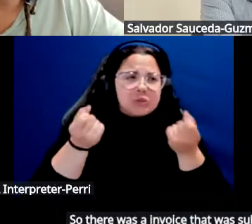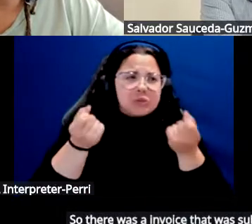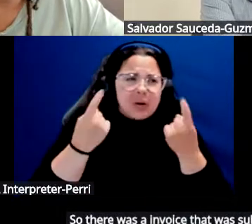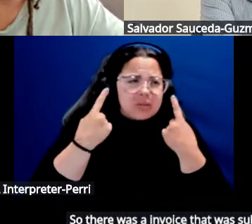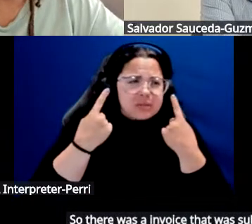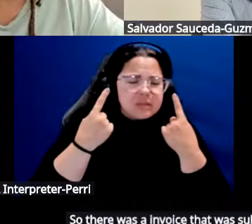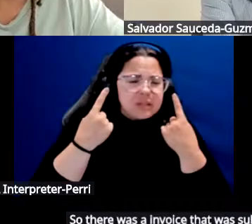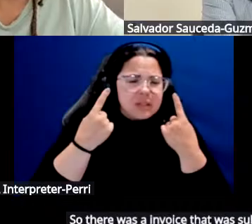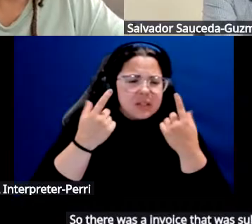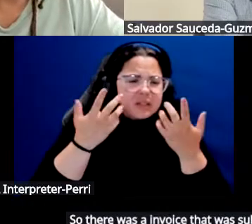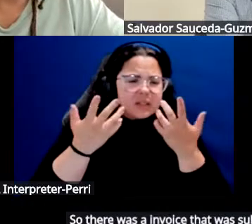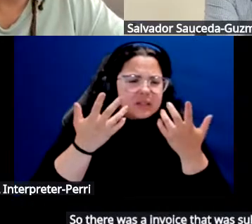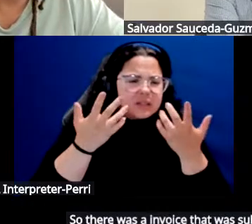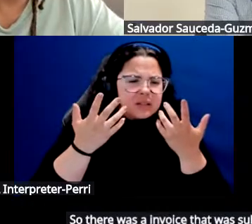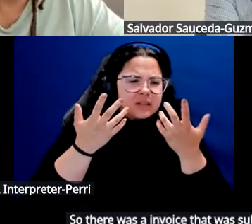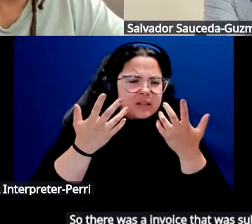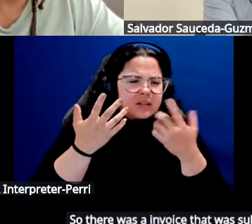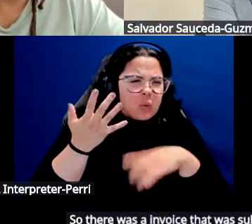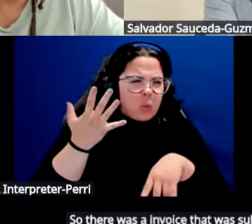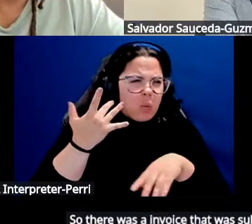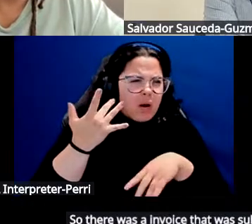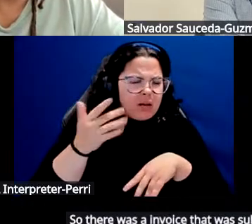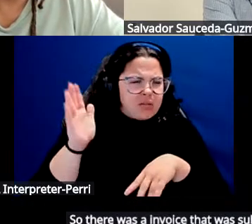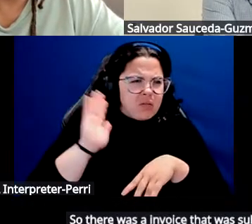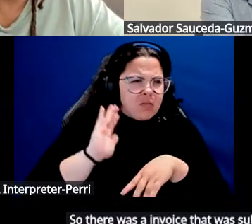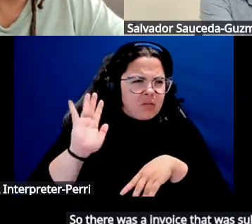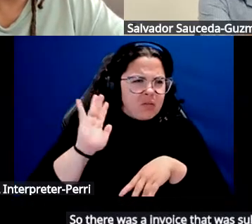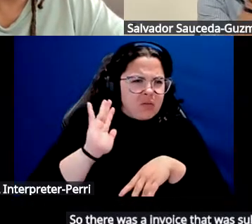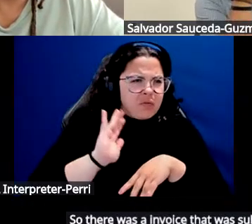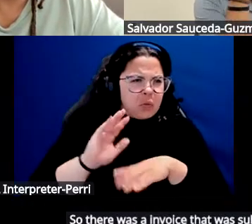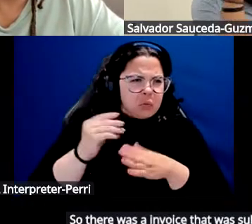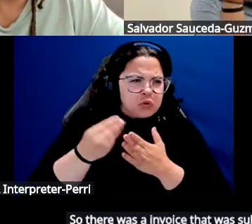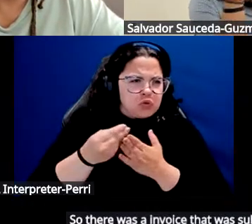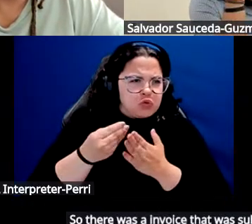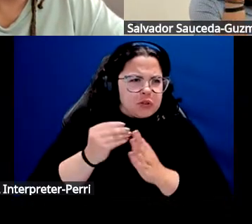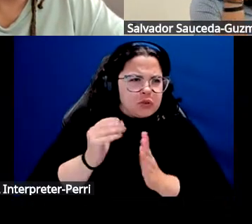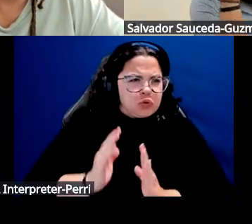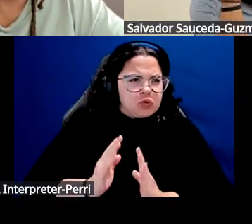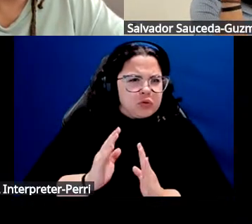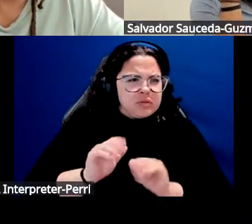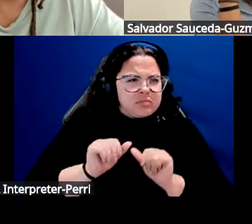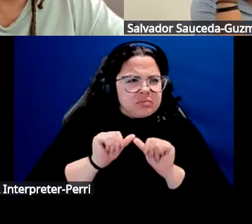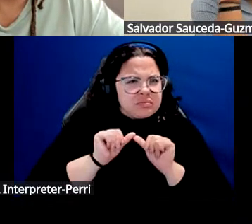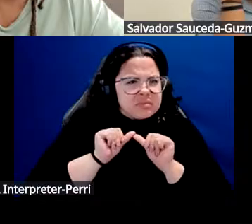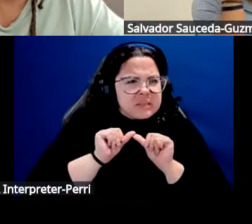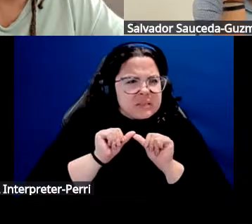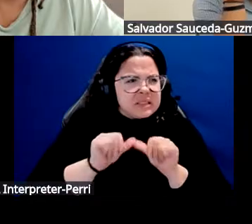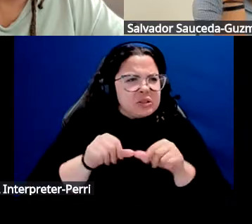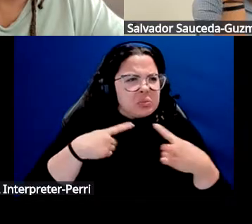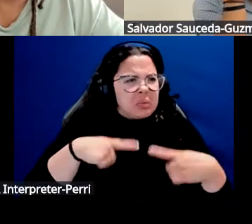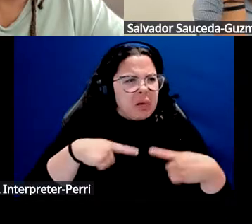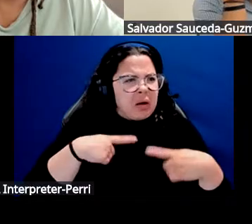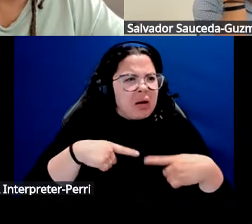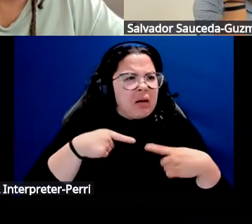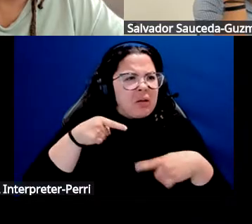why the former treasurer continues to battle this